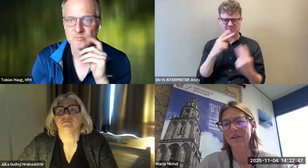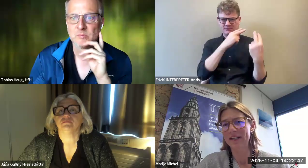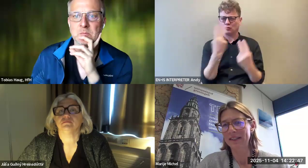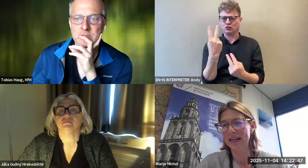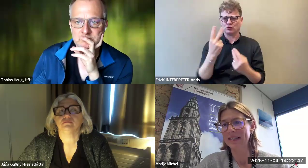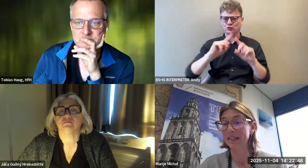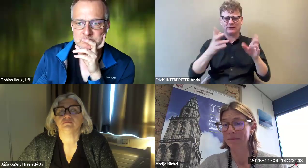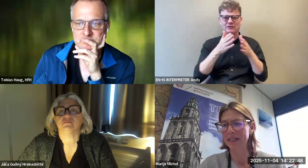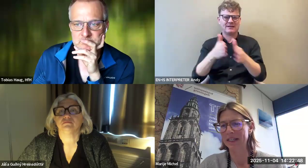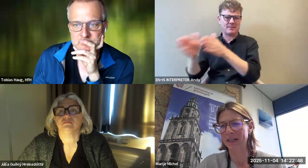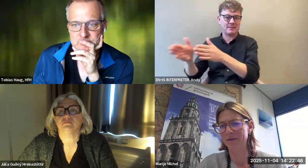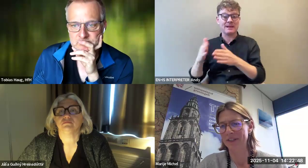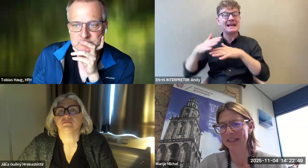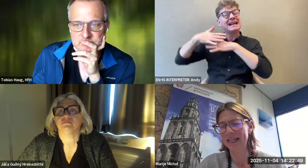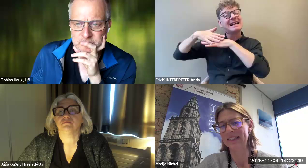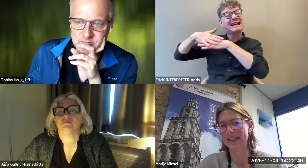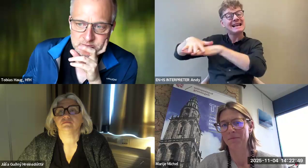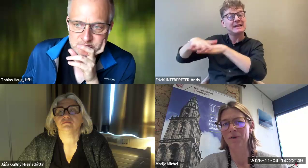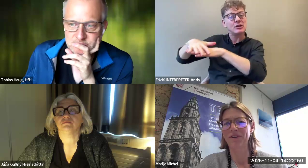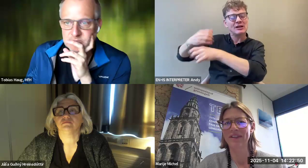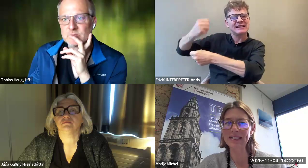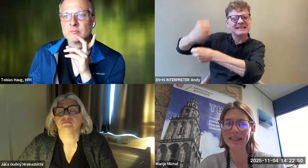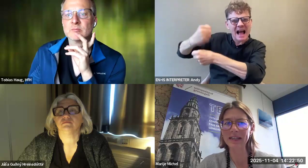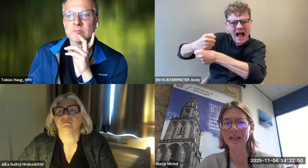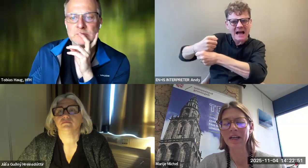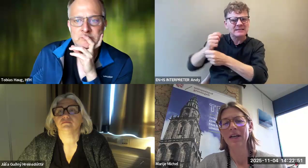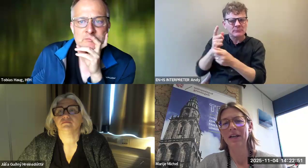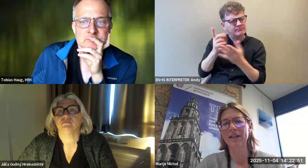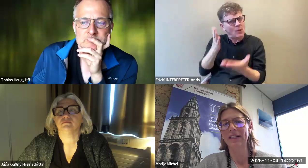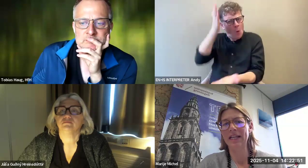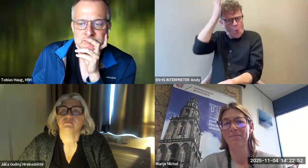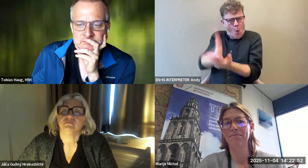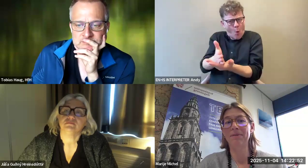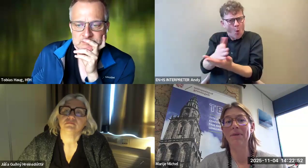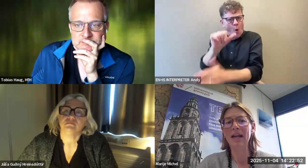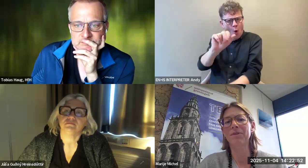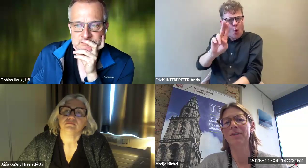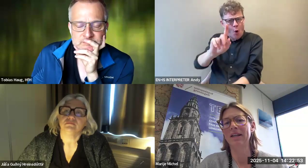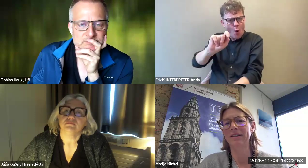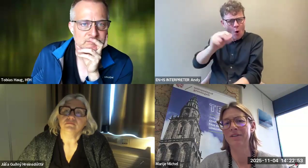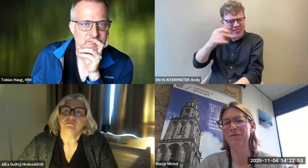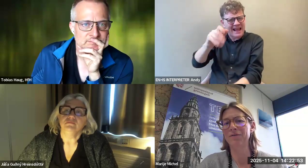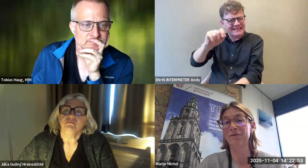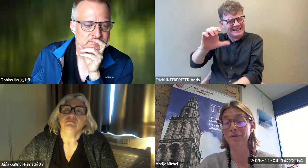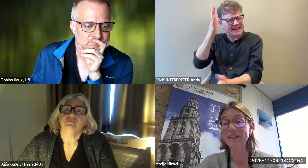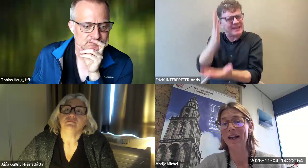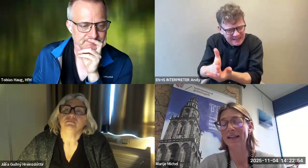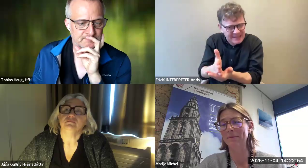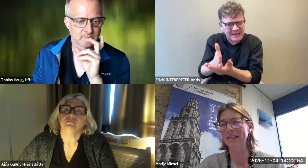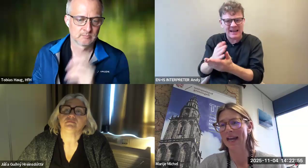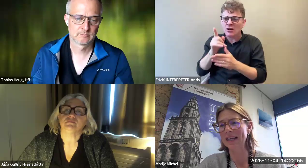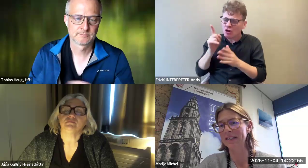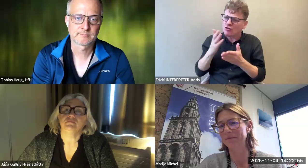Those integrated tasks at the beginning, I already said, they are more authentic. They prepare prospective students for